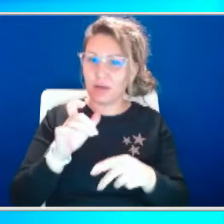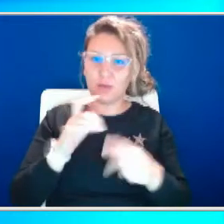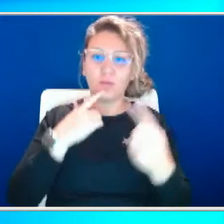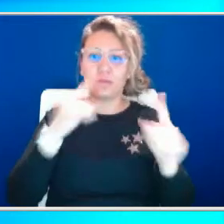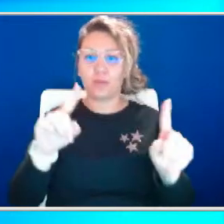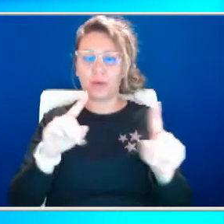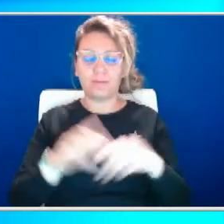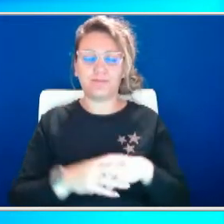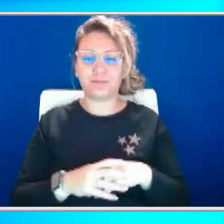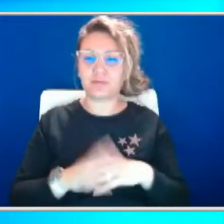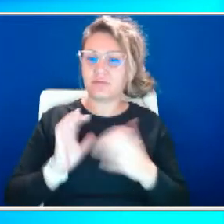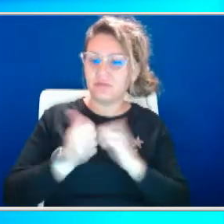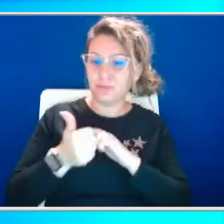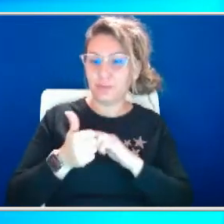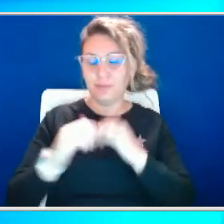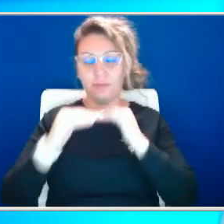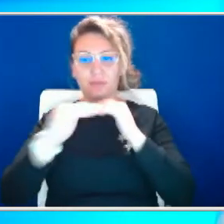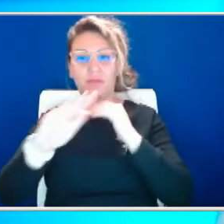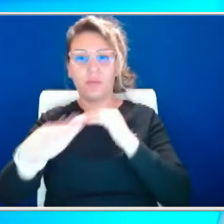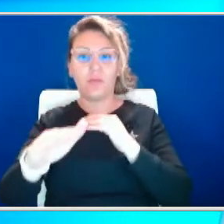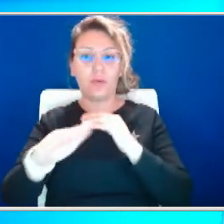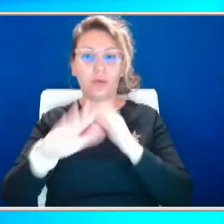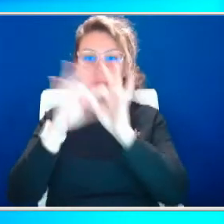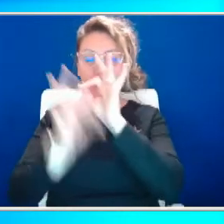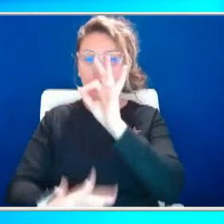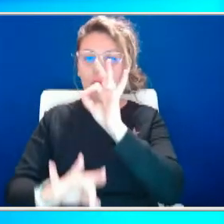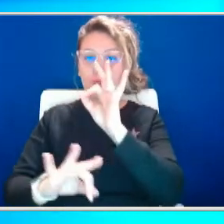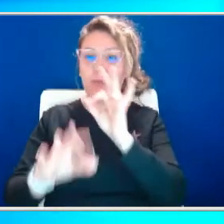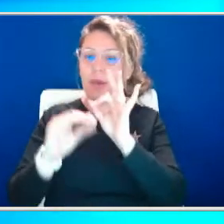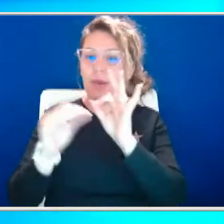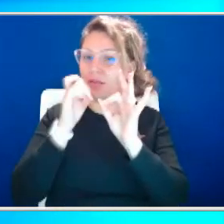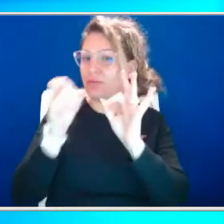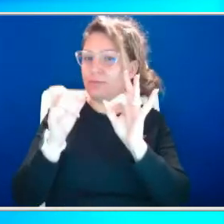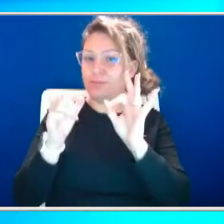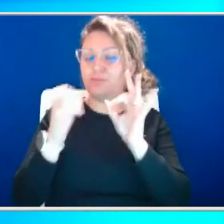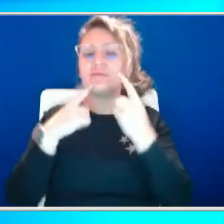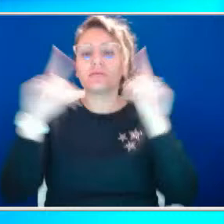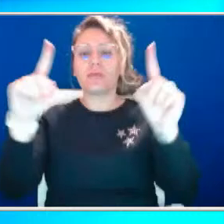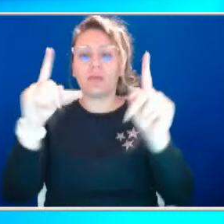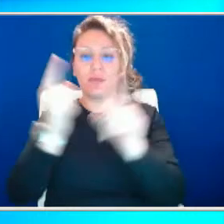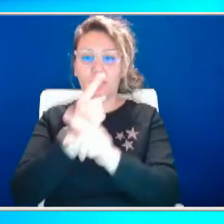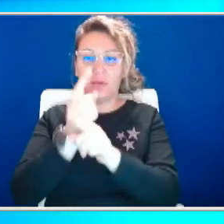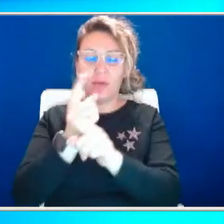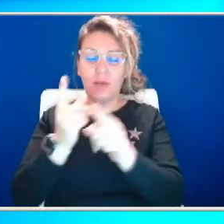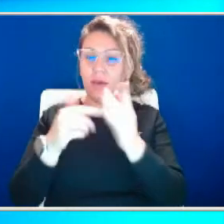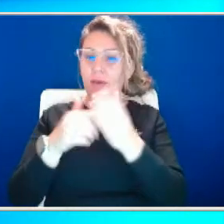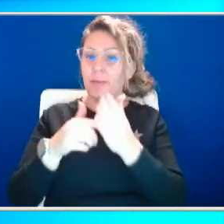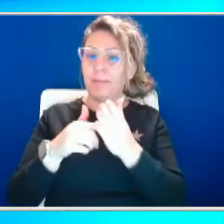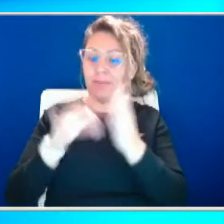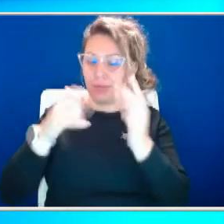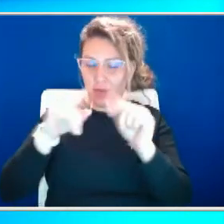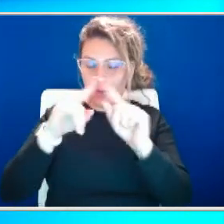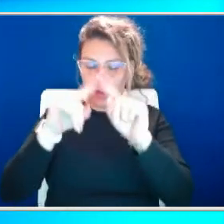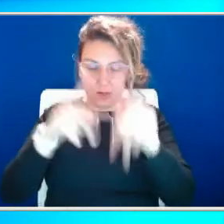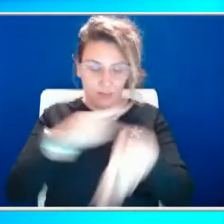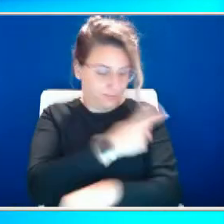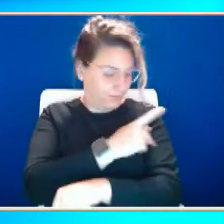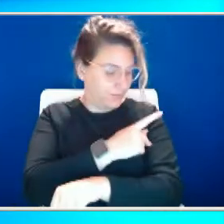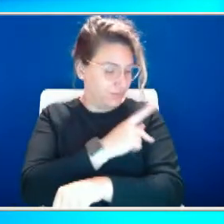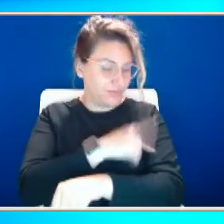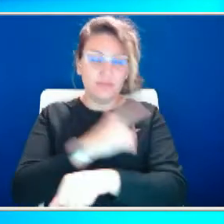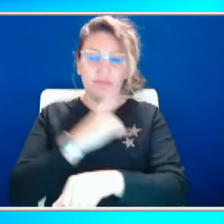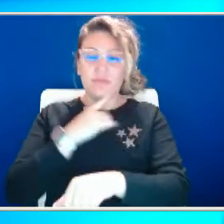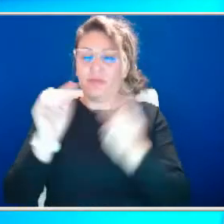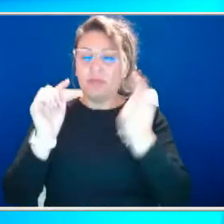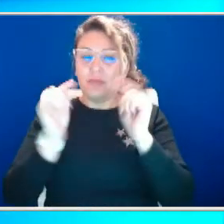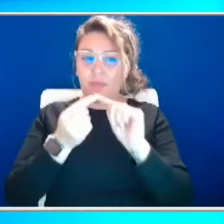So over time, as that muscle's not working properly, these patients can have, you know, debilitating pain because of the instability. So what we